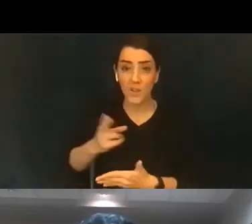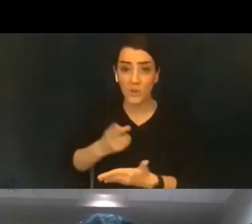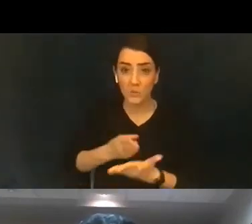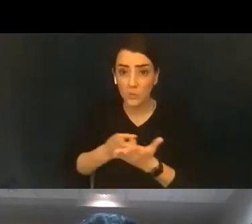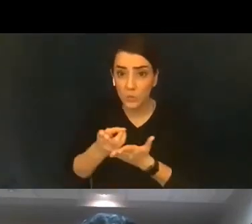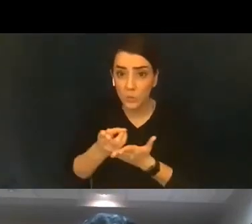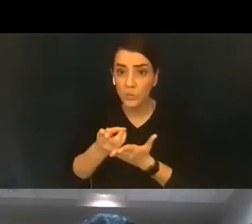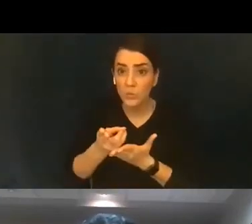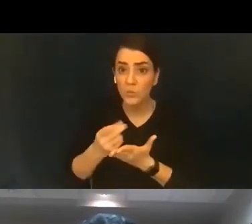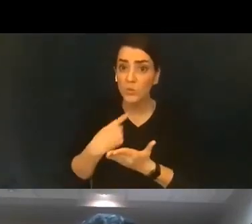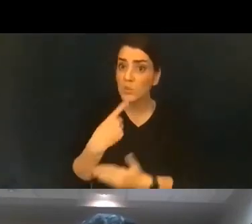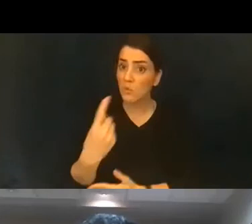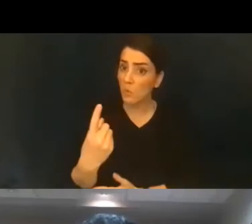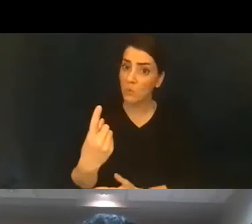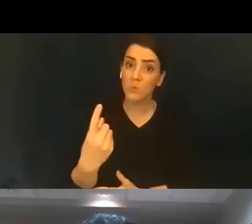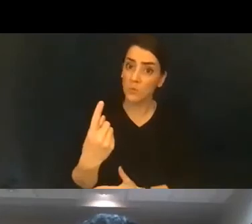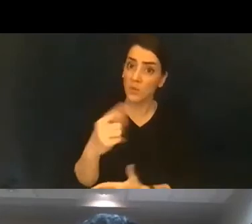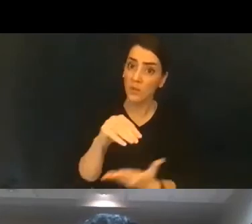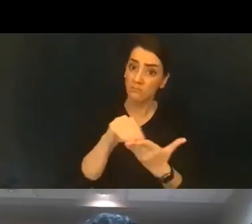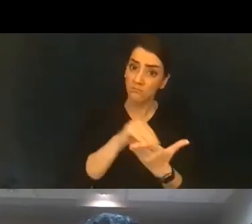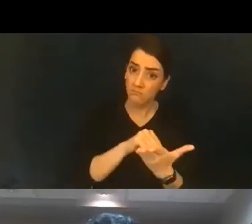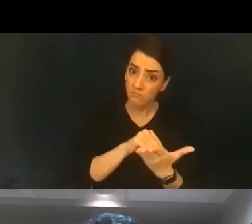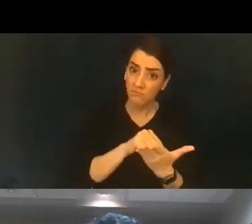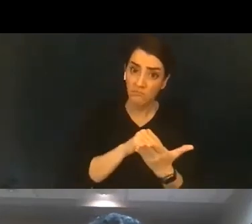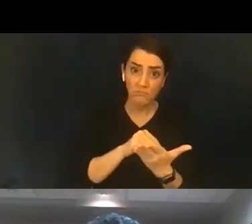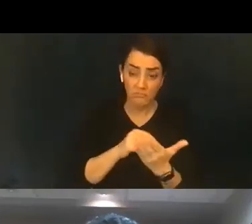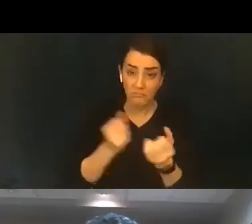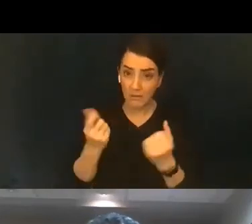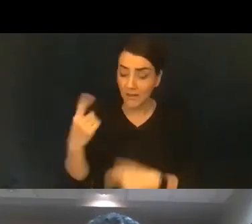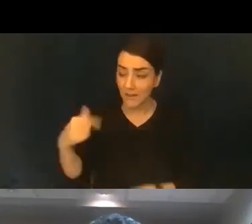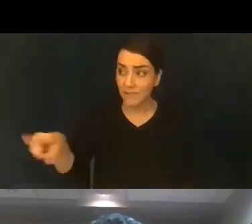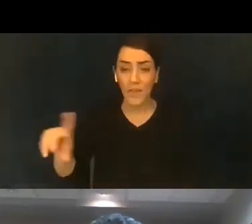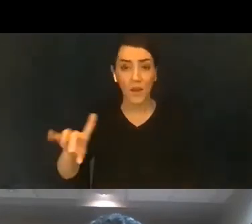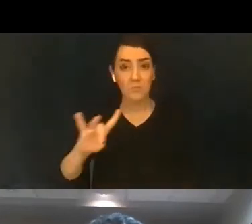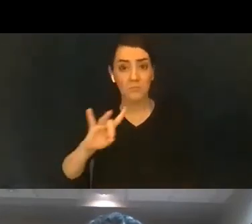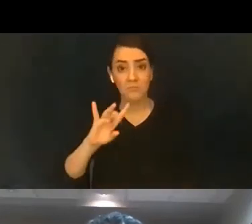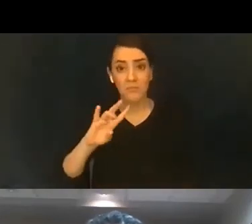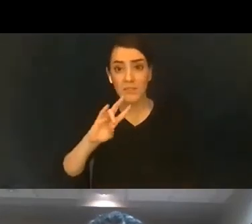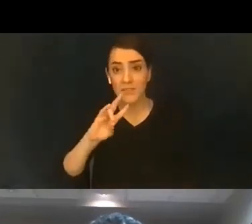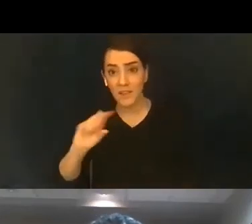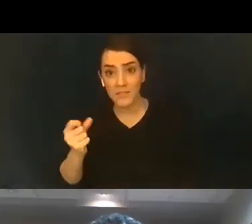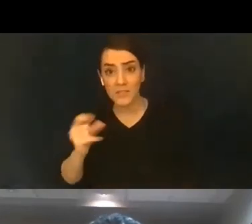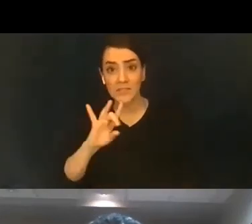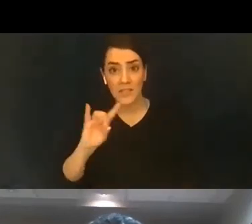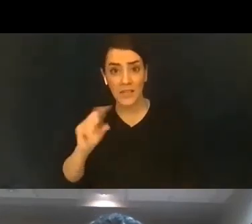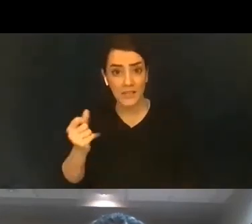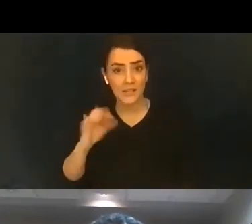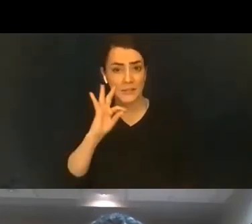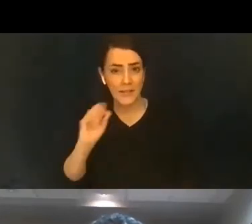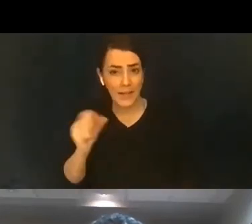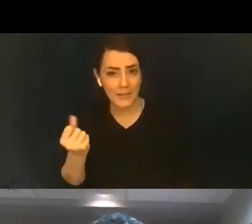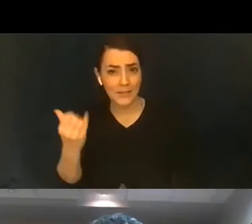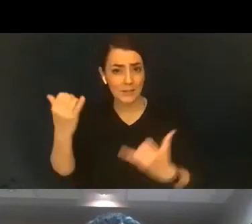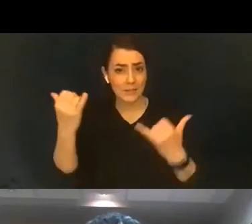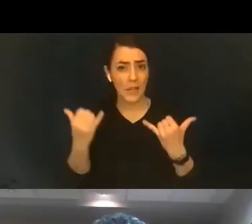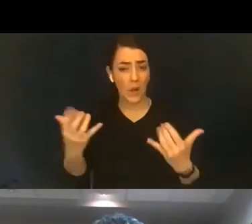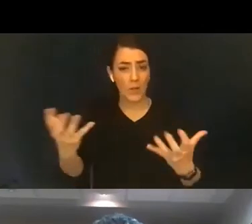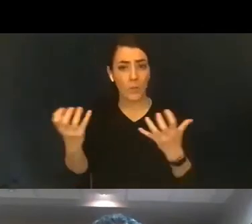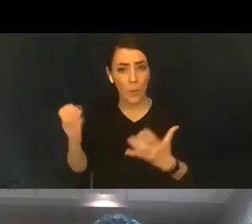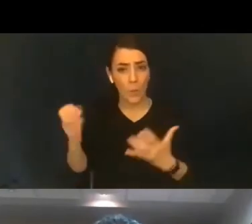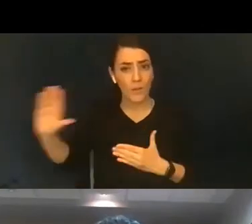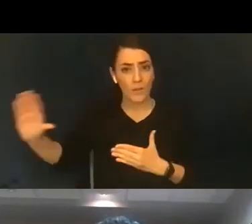women, they're in their 80s, and some were in their early 90s, and they wanted this legacy to solidify before they pass